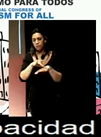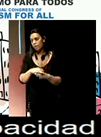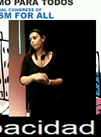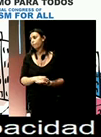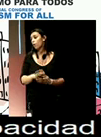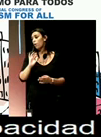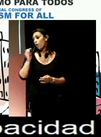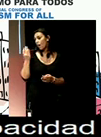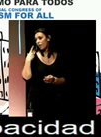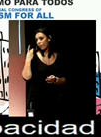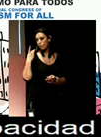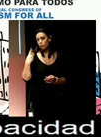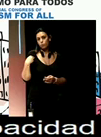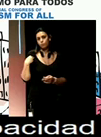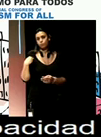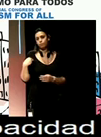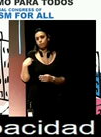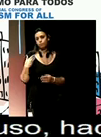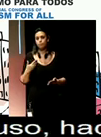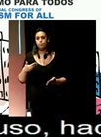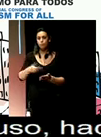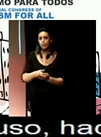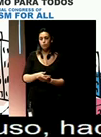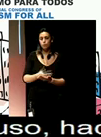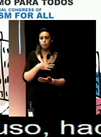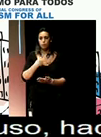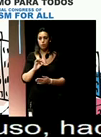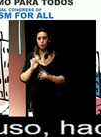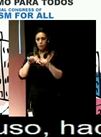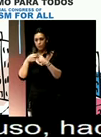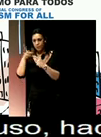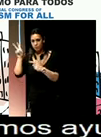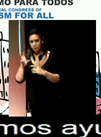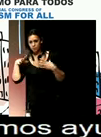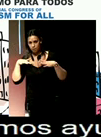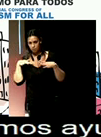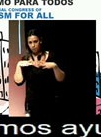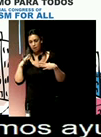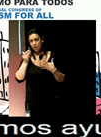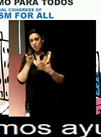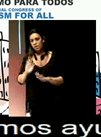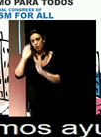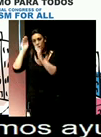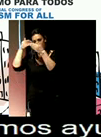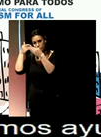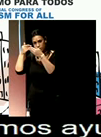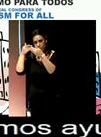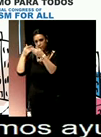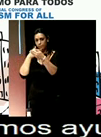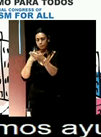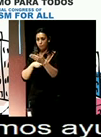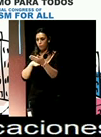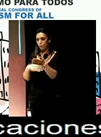We have been asked to assist a family that was on holiday, that had an autistic